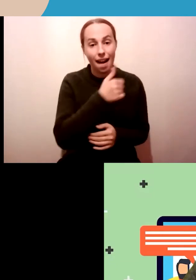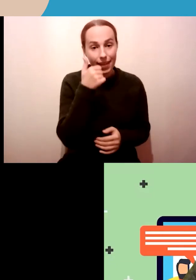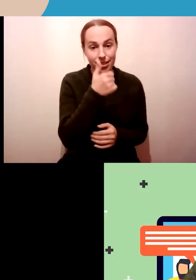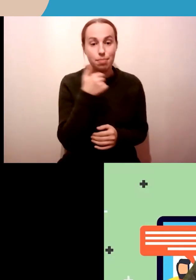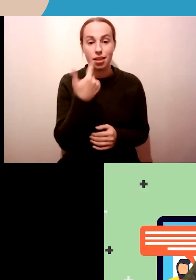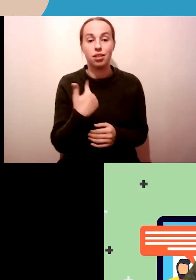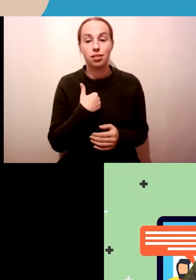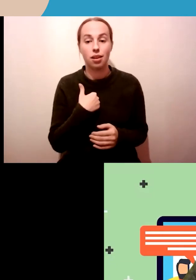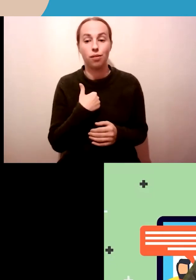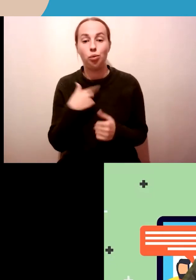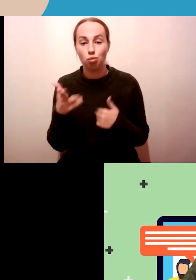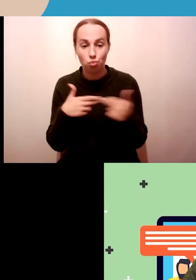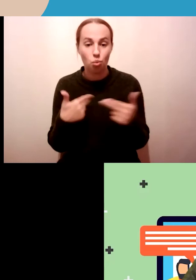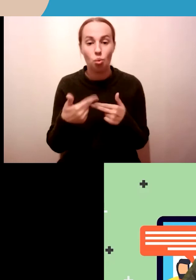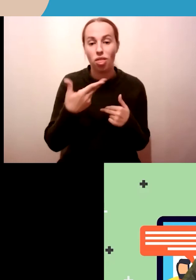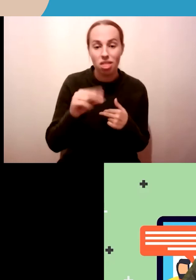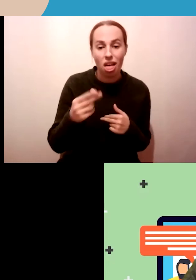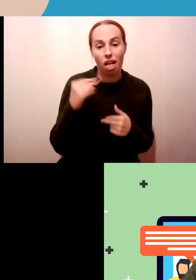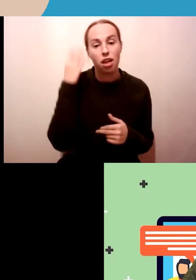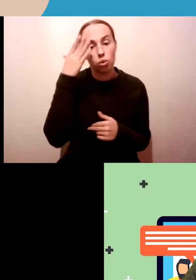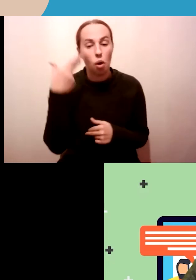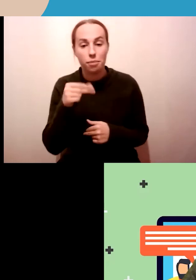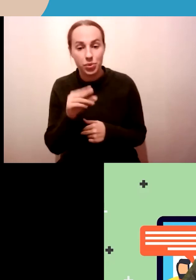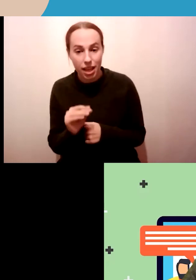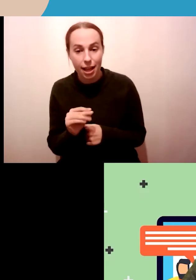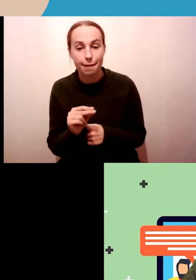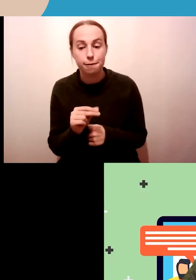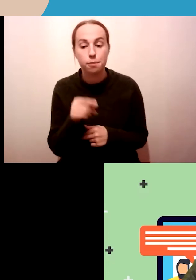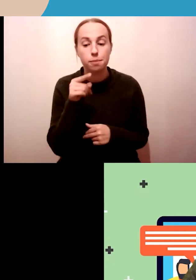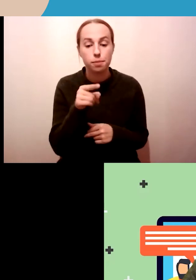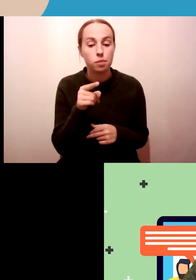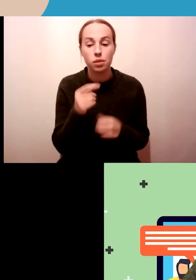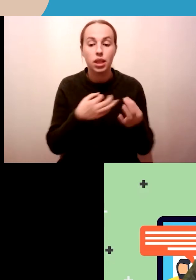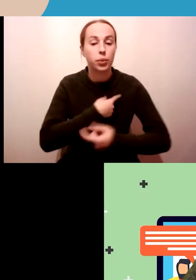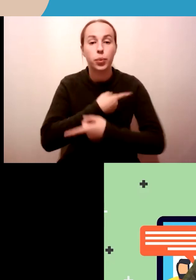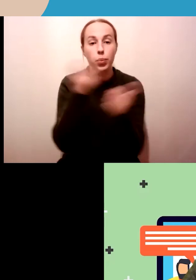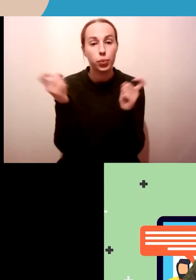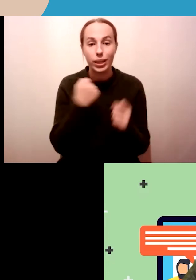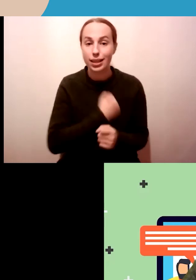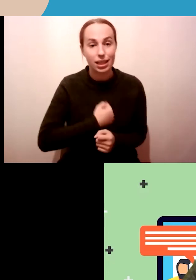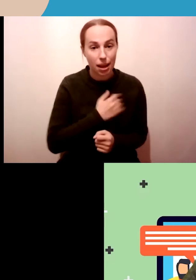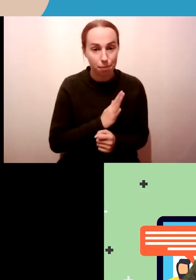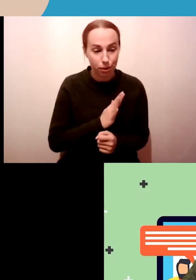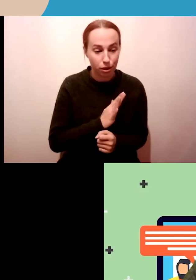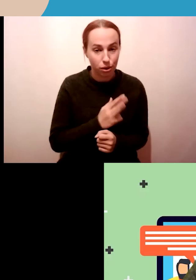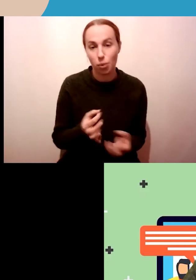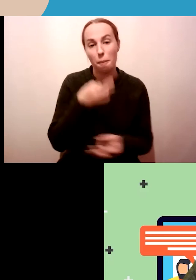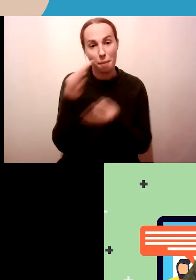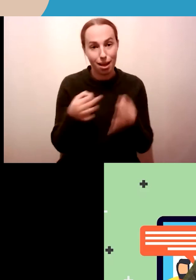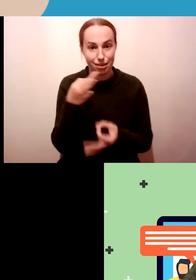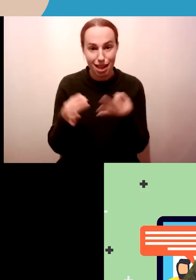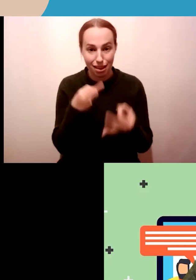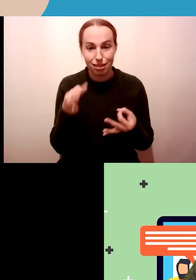they may express their personal negative attitudes at school, and